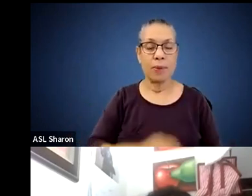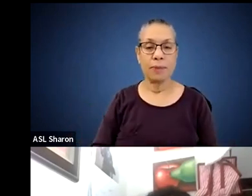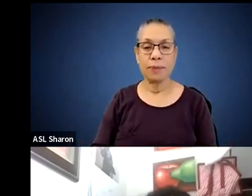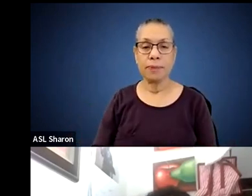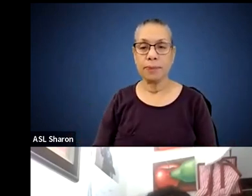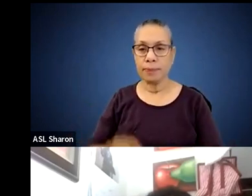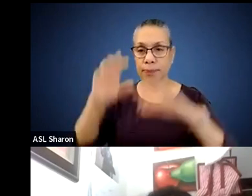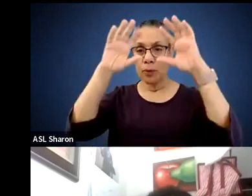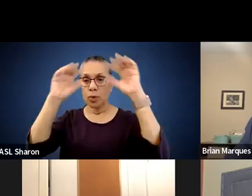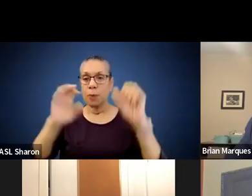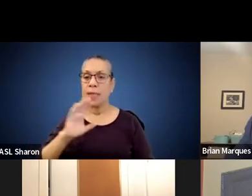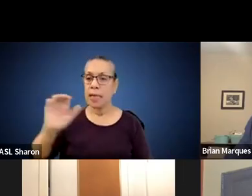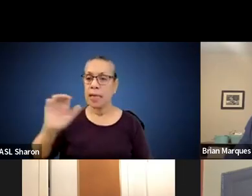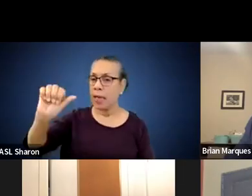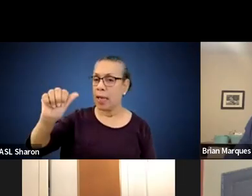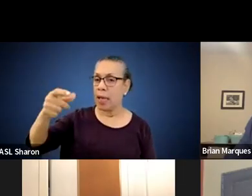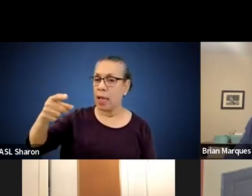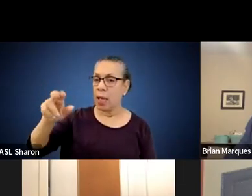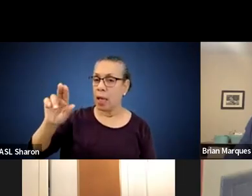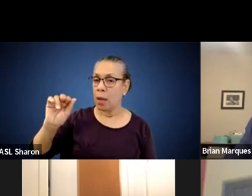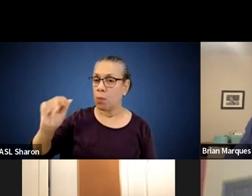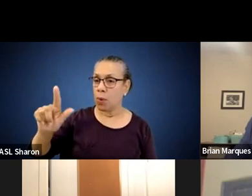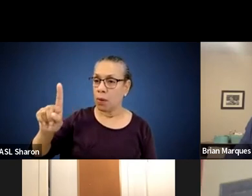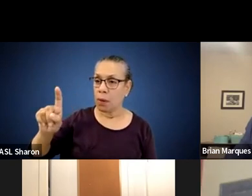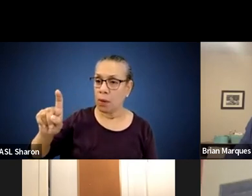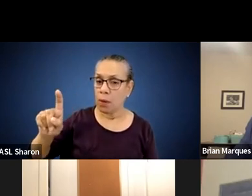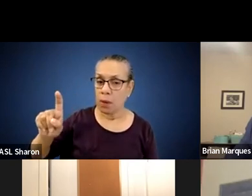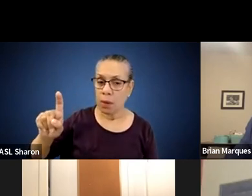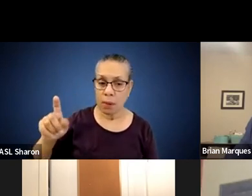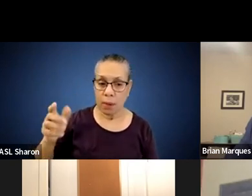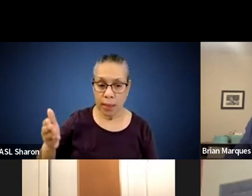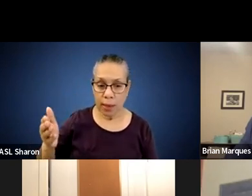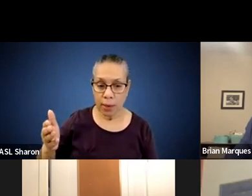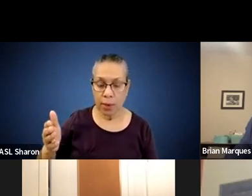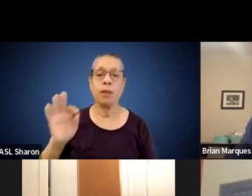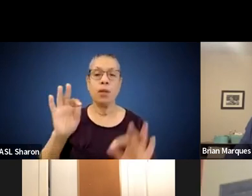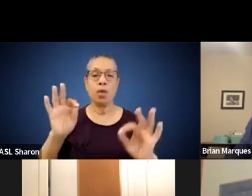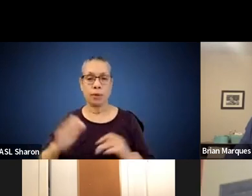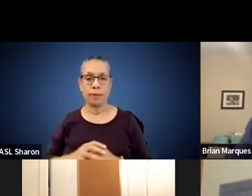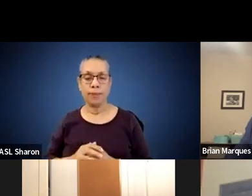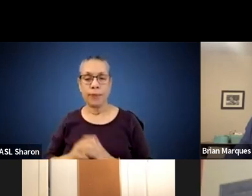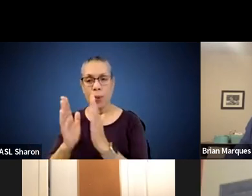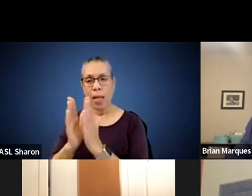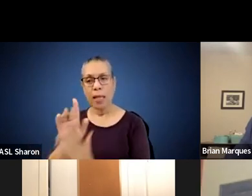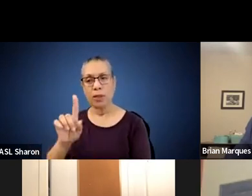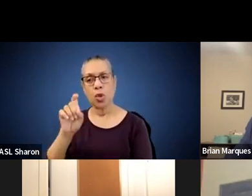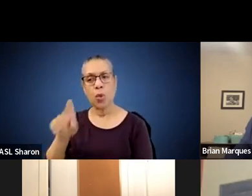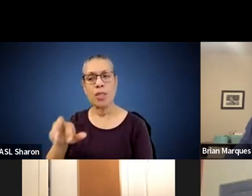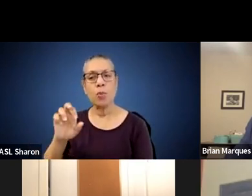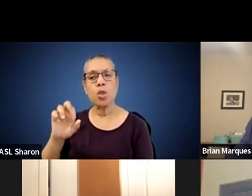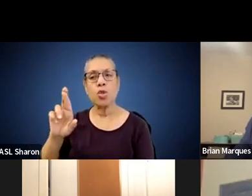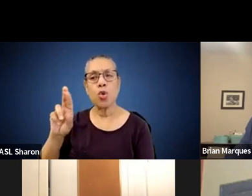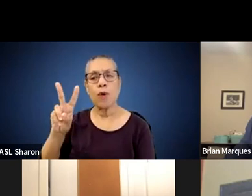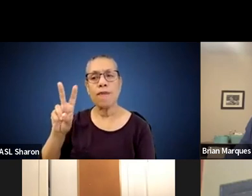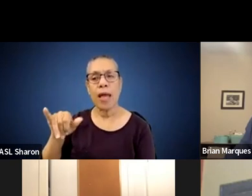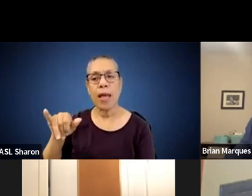here um director Clarkson on here yeah great is April uh so just a question on the survey on the